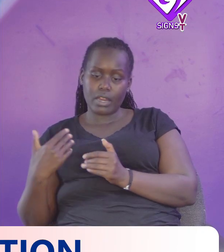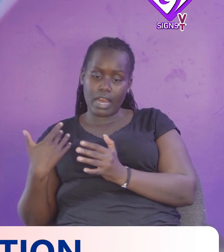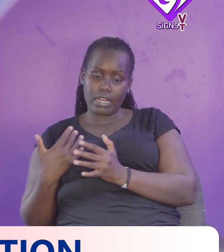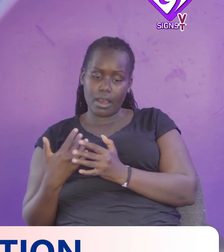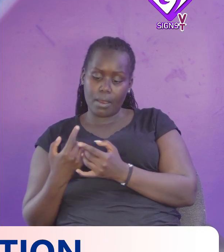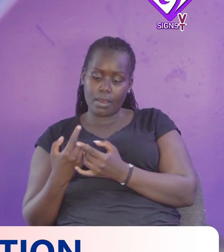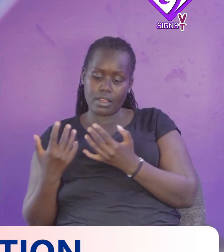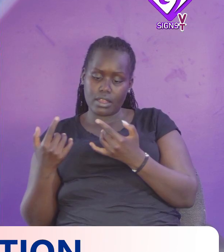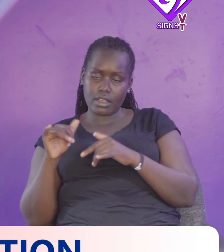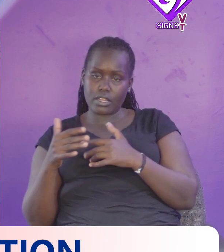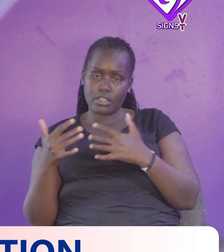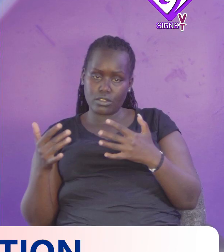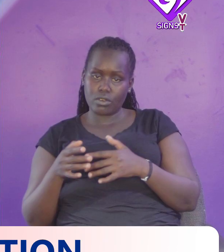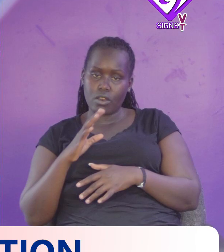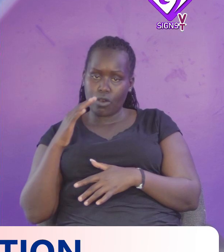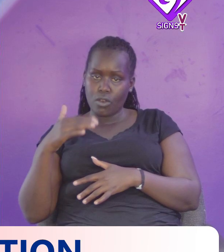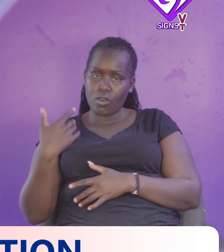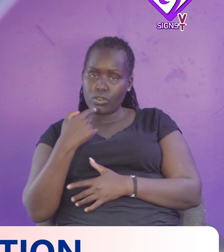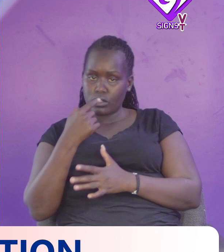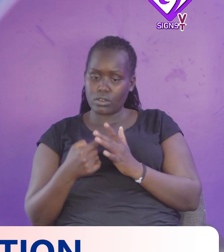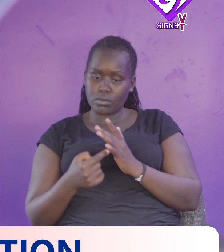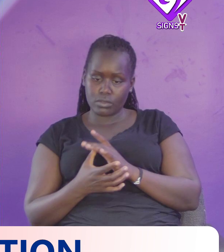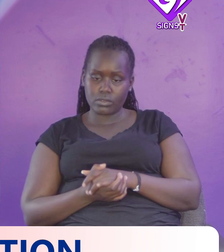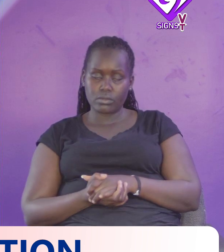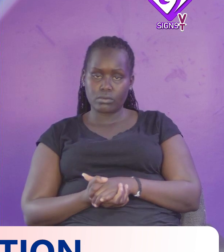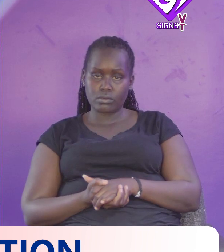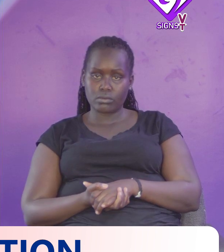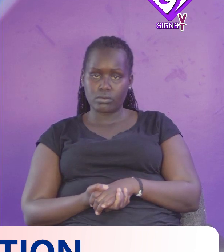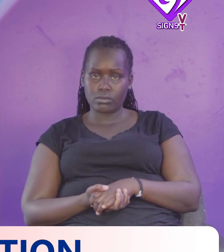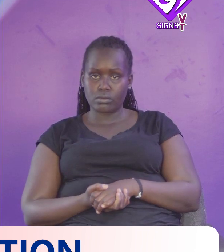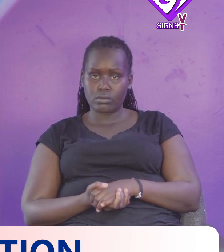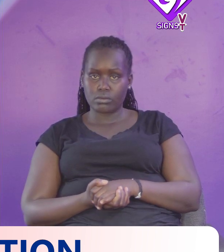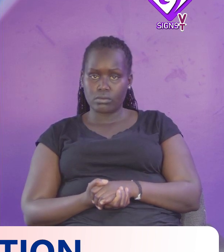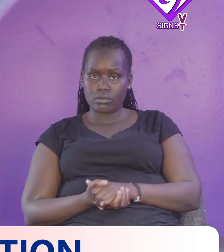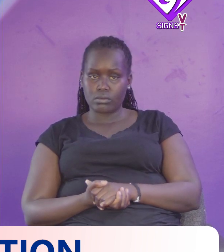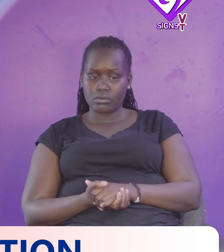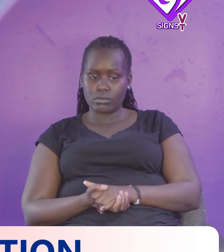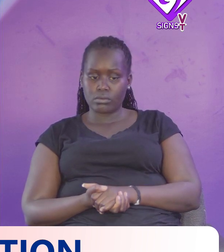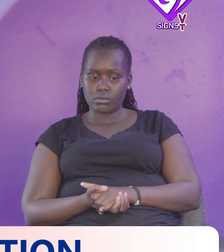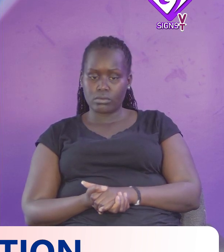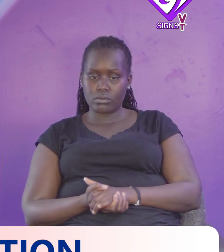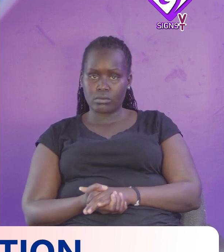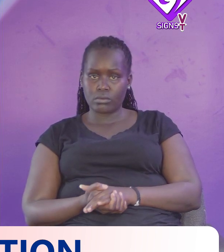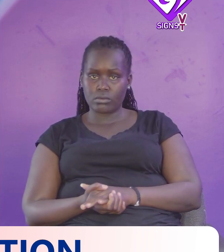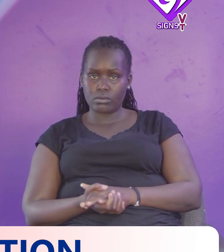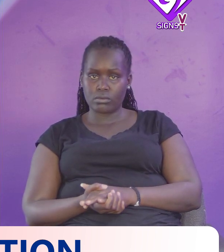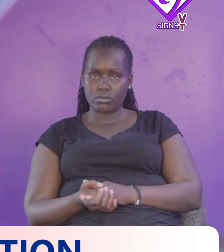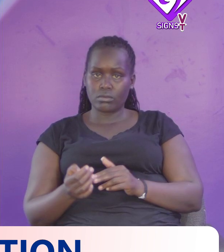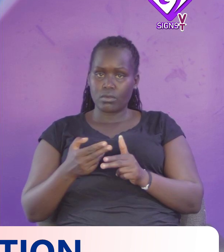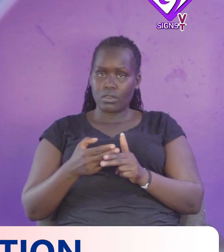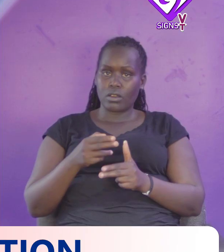is why I always talk of one day at a time with Jesus. There was one guest who used to come here, and his name is Nicholas